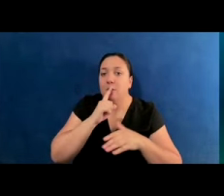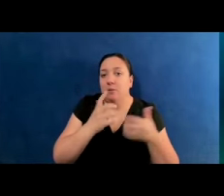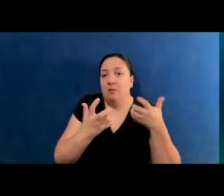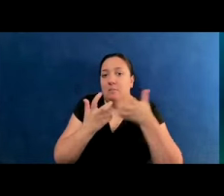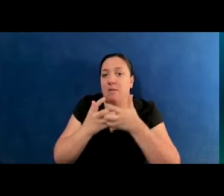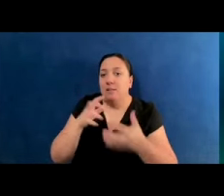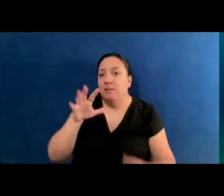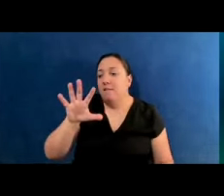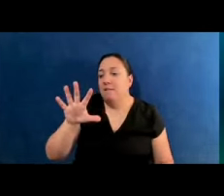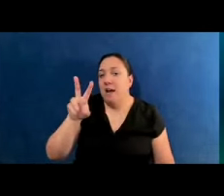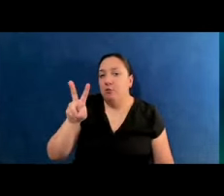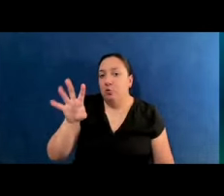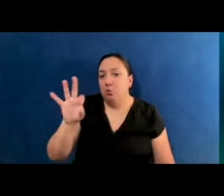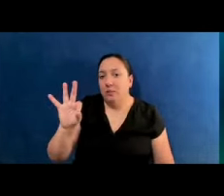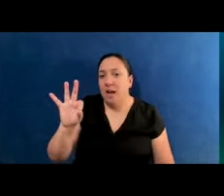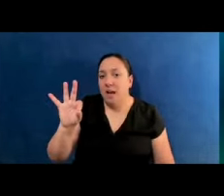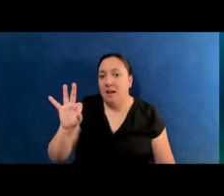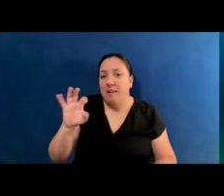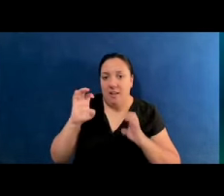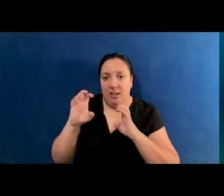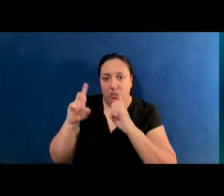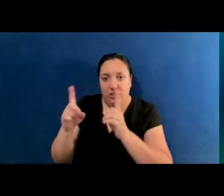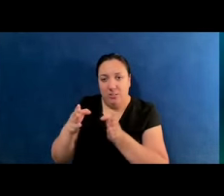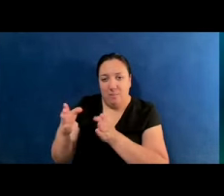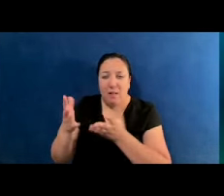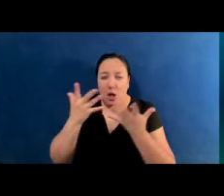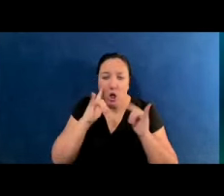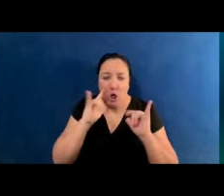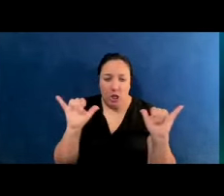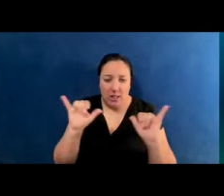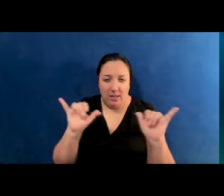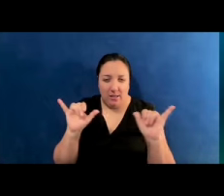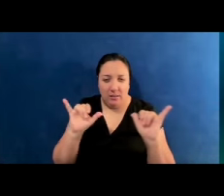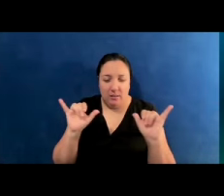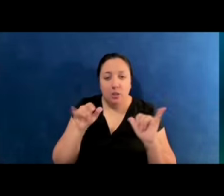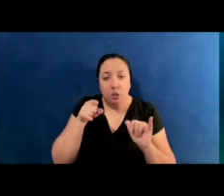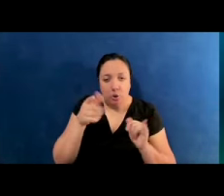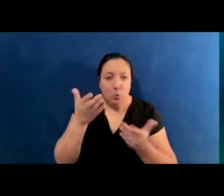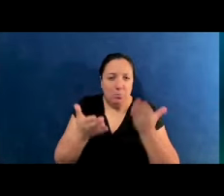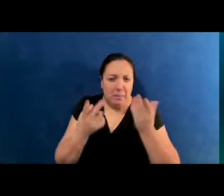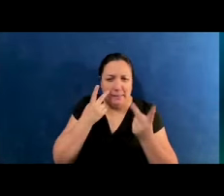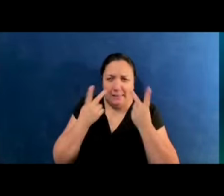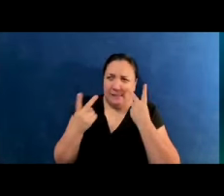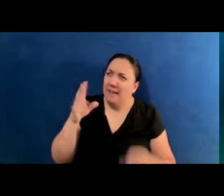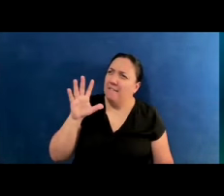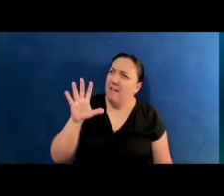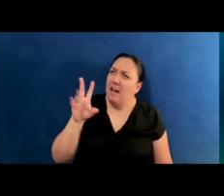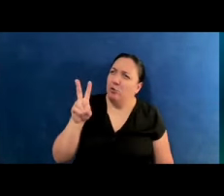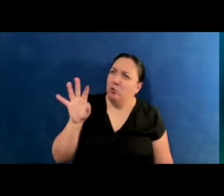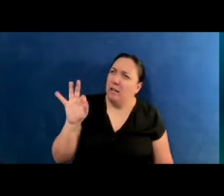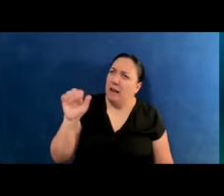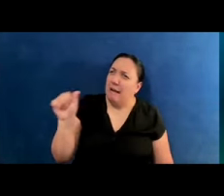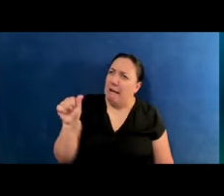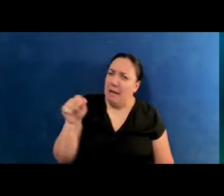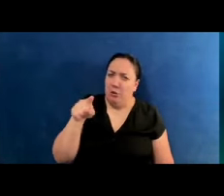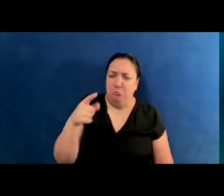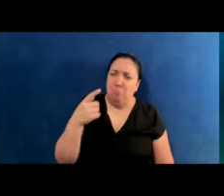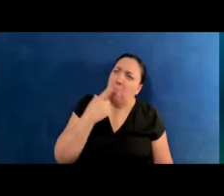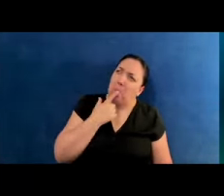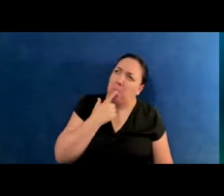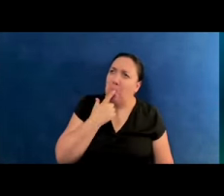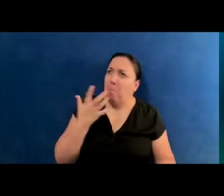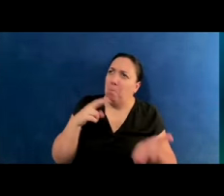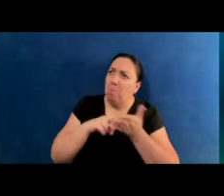529 education plans, so you may see reference to 529A, and the